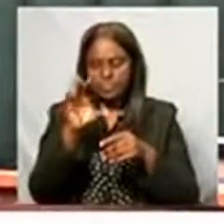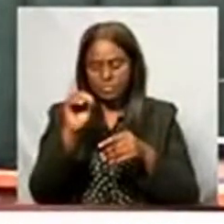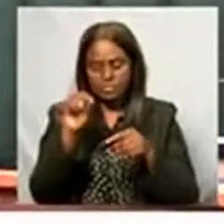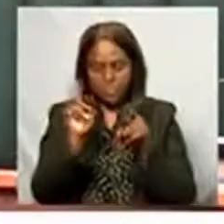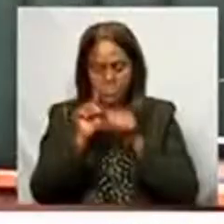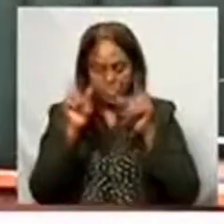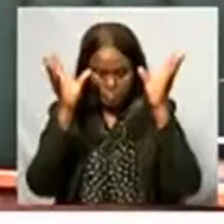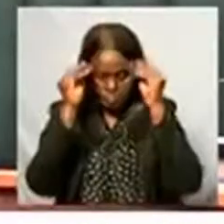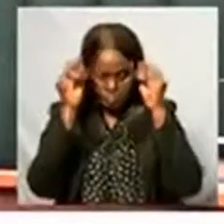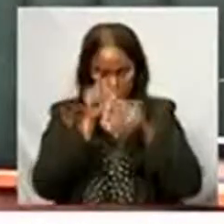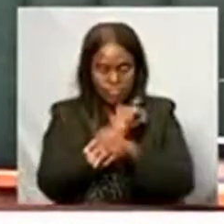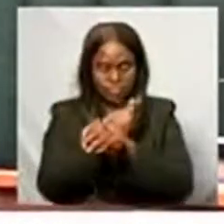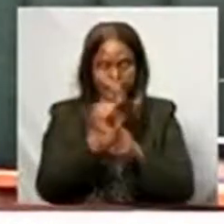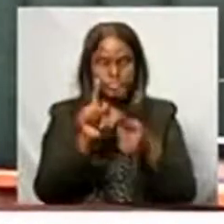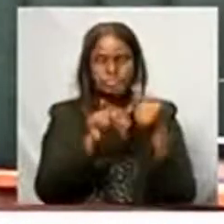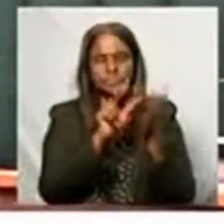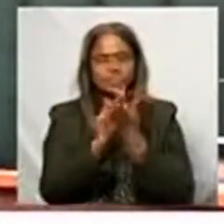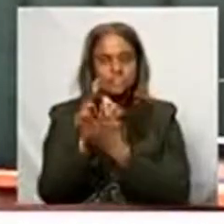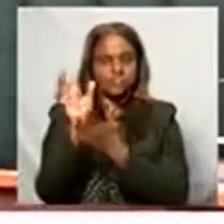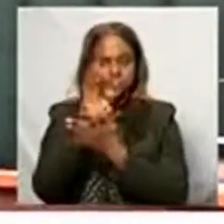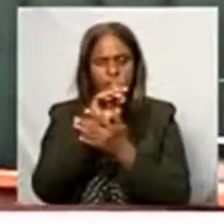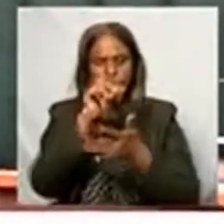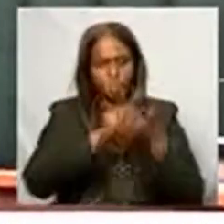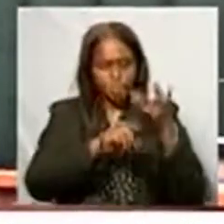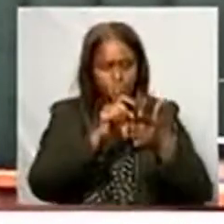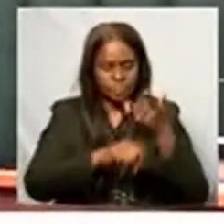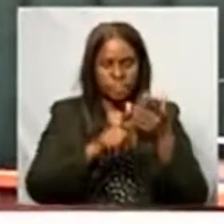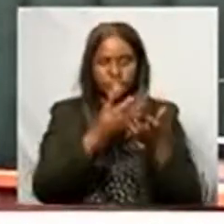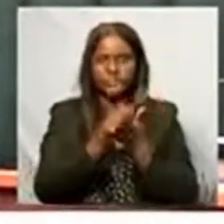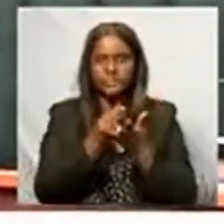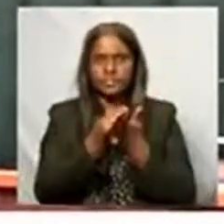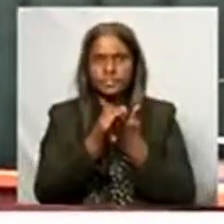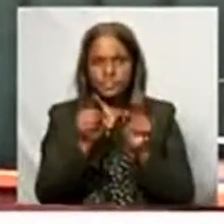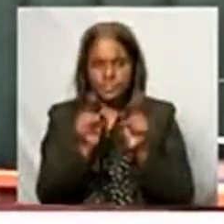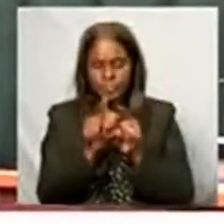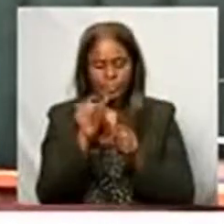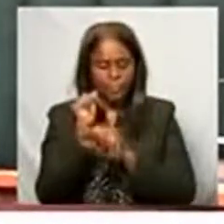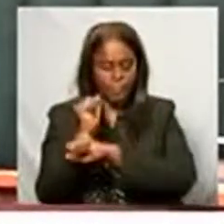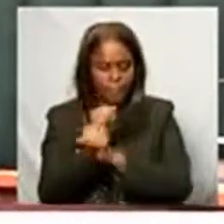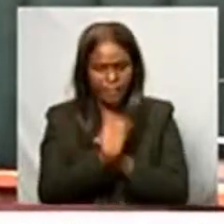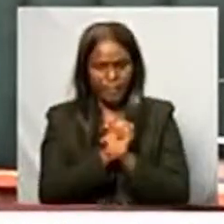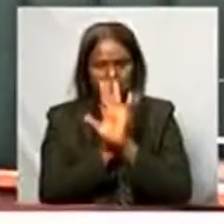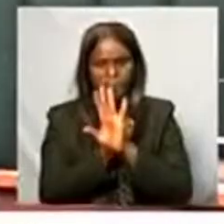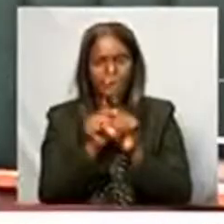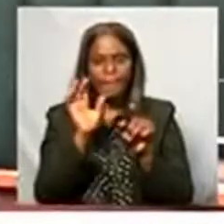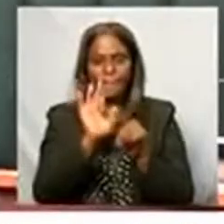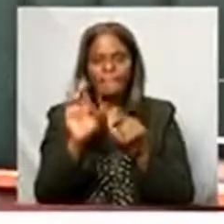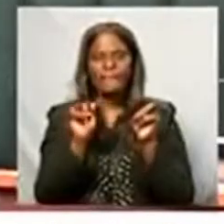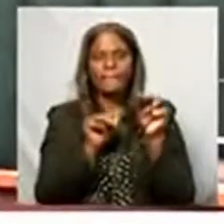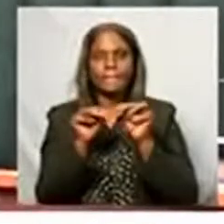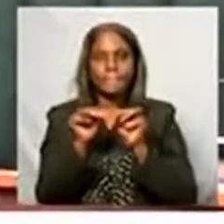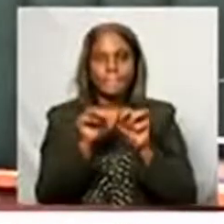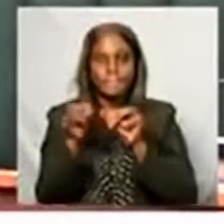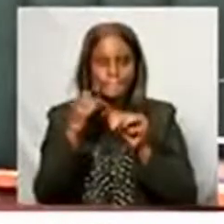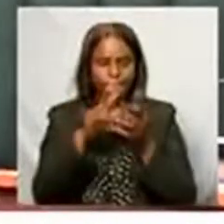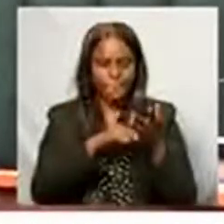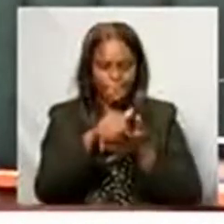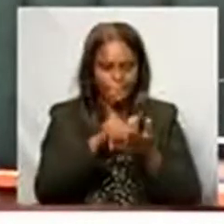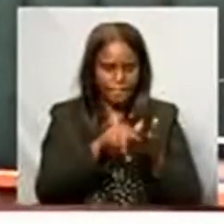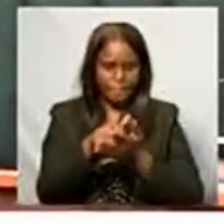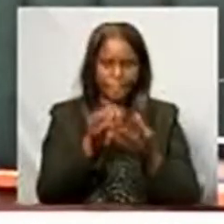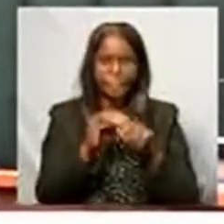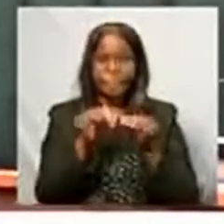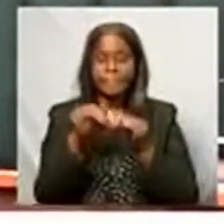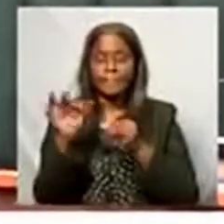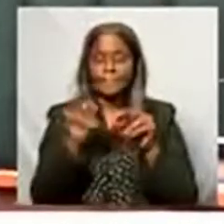competent authority to approve cost recovery tariffs while safeguarding affordability for vulnerable